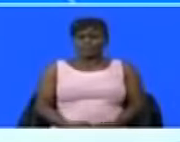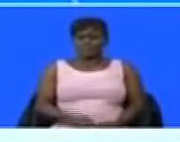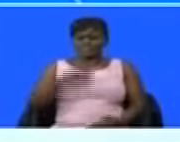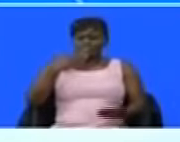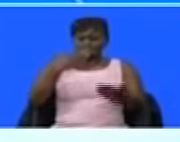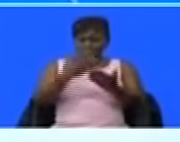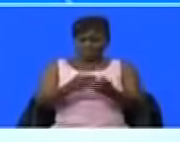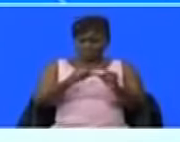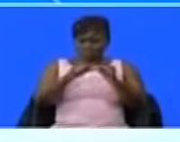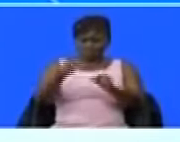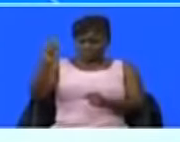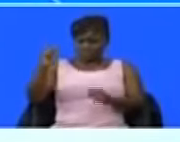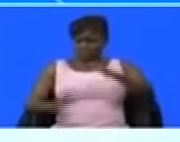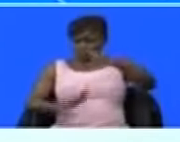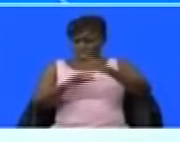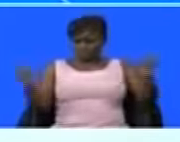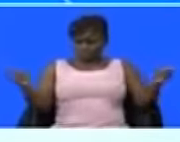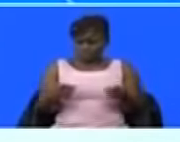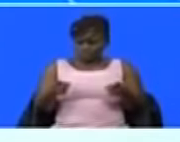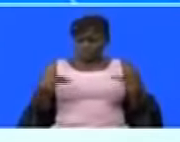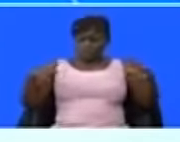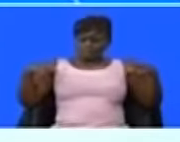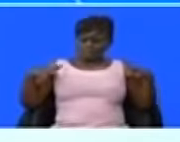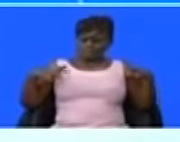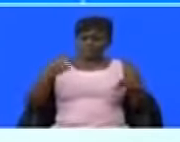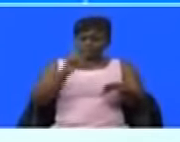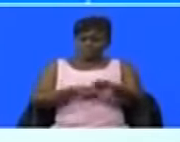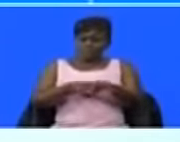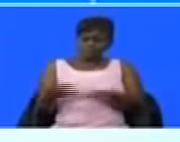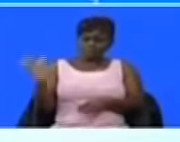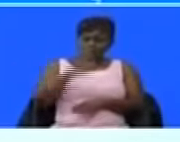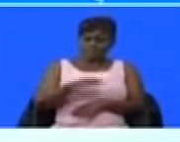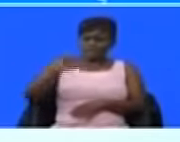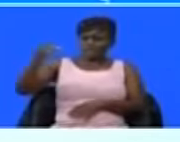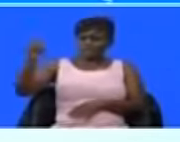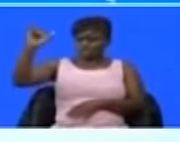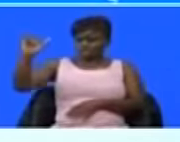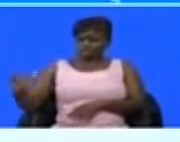Thank you for staying with KTN Prime. We are taking a short break. When we get back, Joy Doreen Bira will have the day's business news.